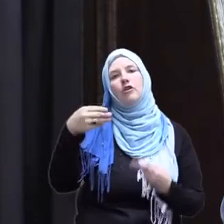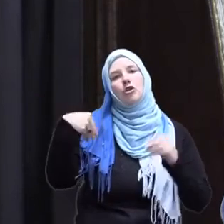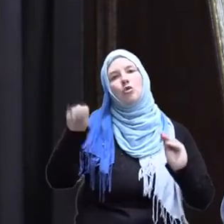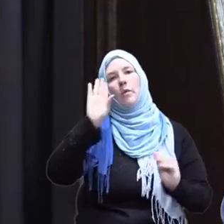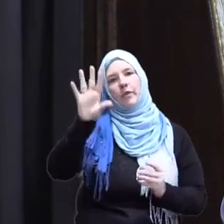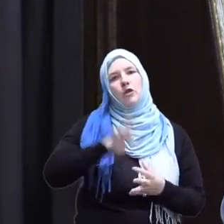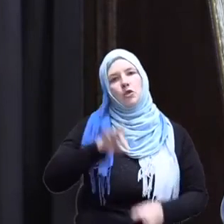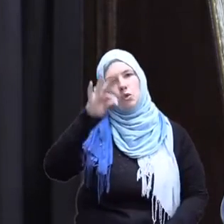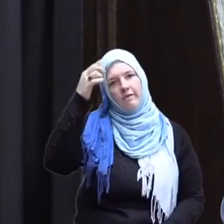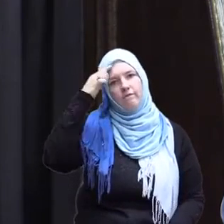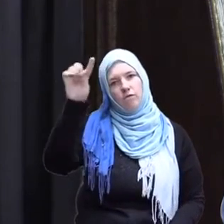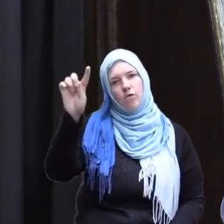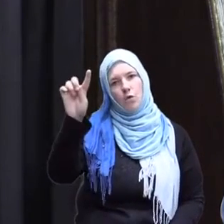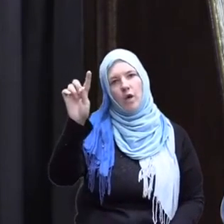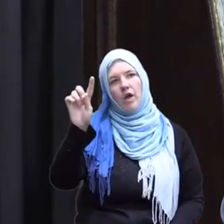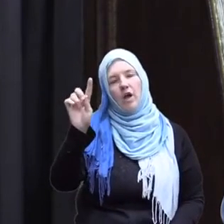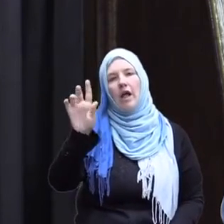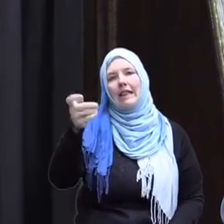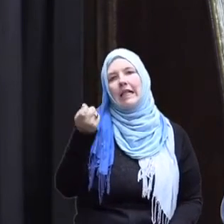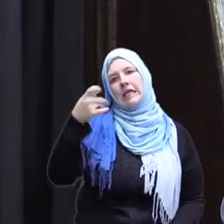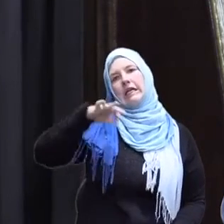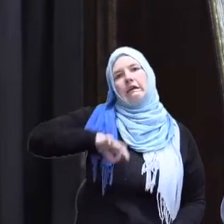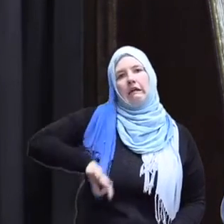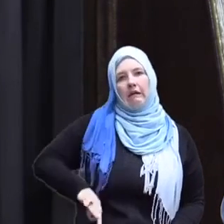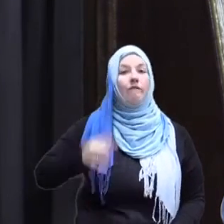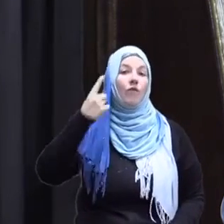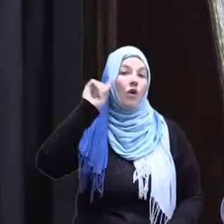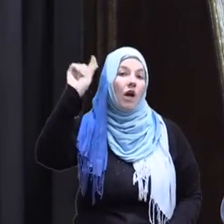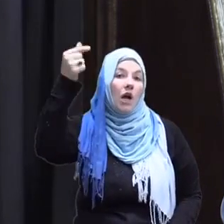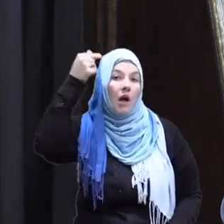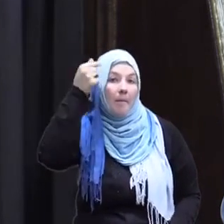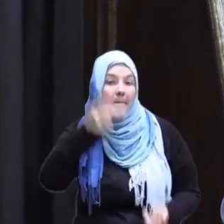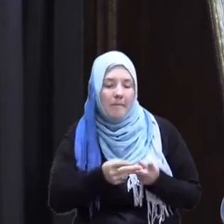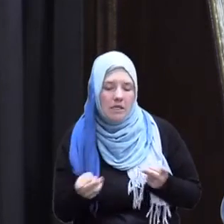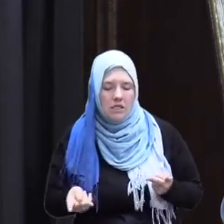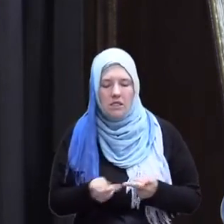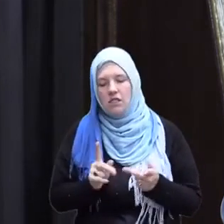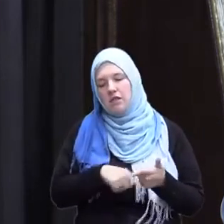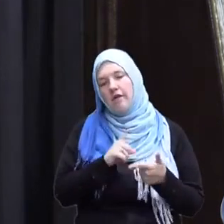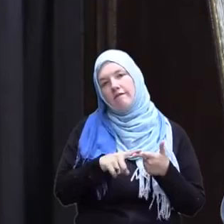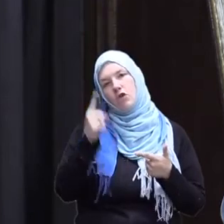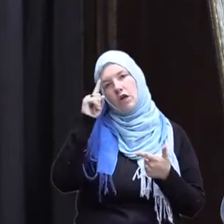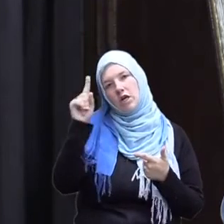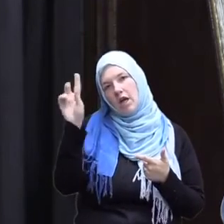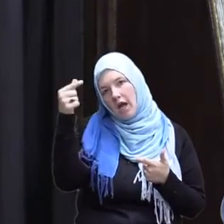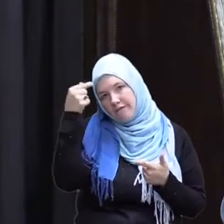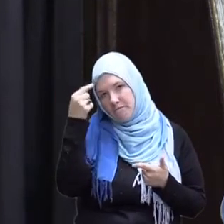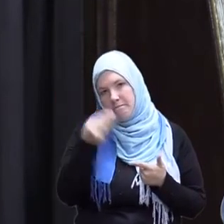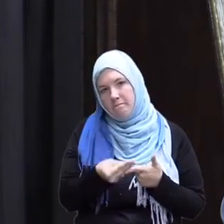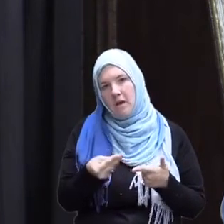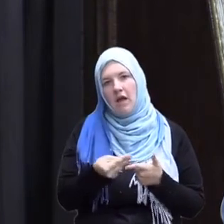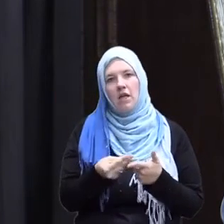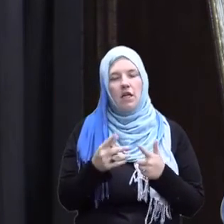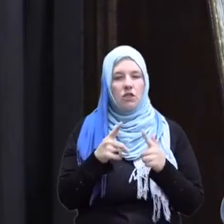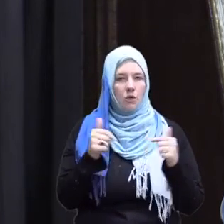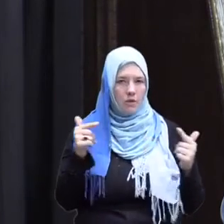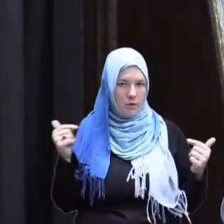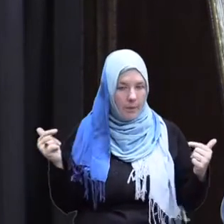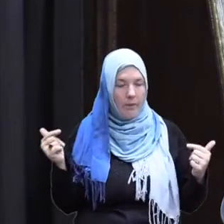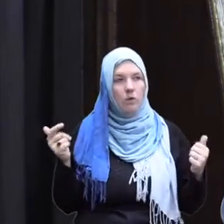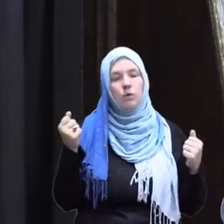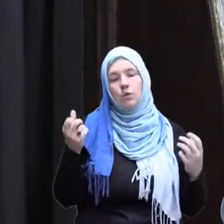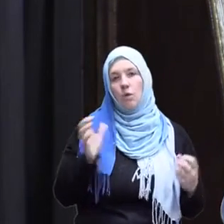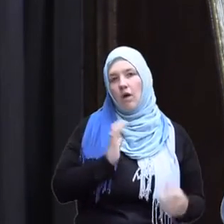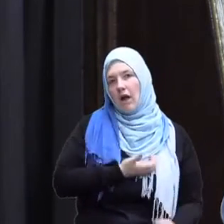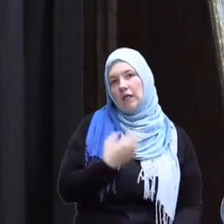souls for a little gain, for government position, for government money, and so on and so forth. So